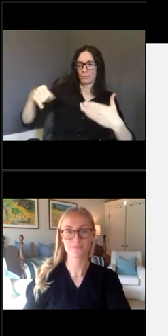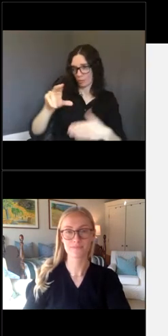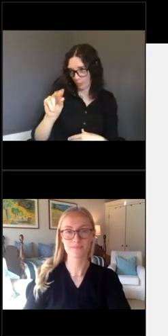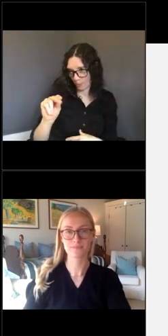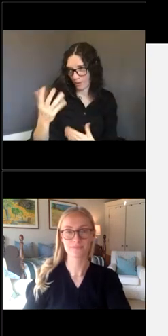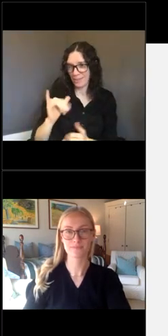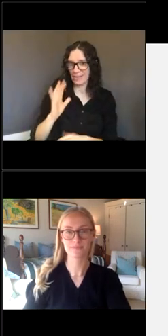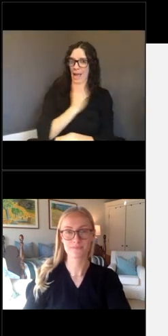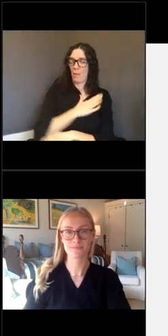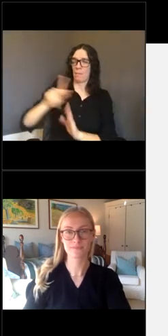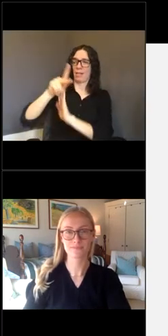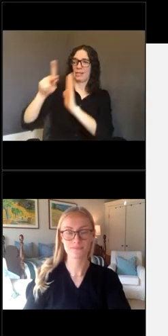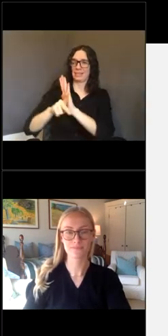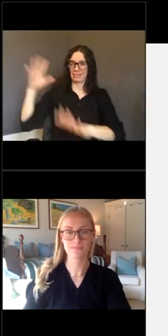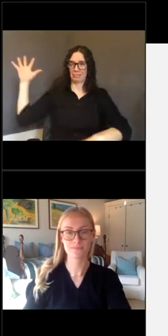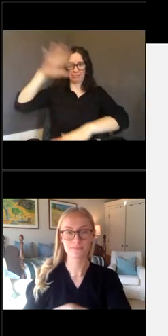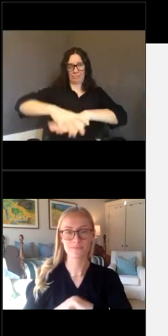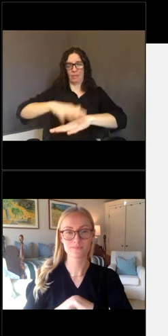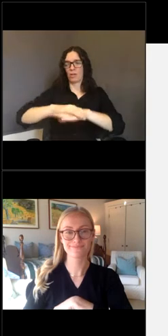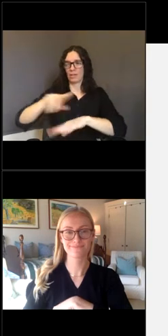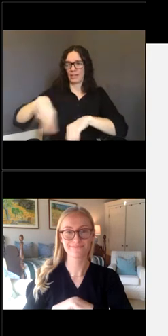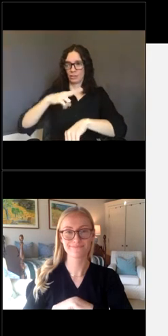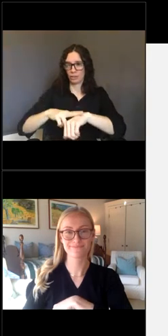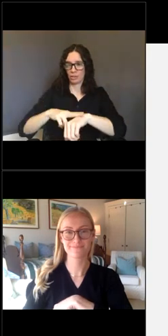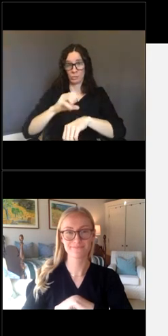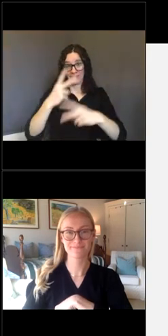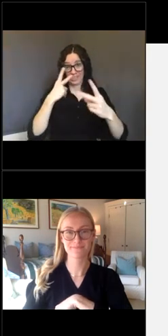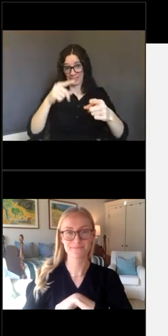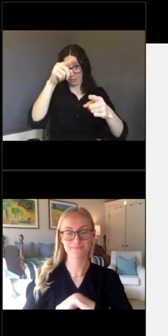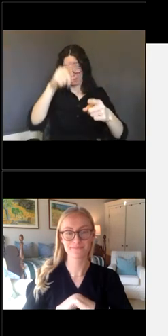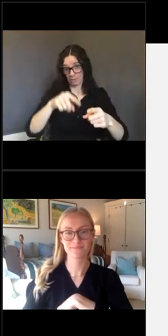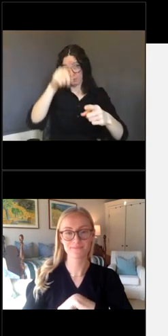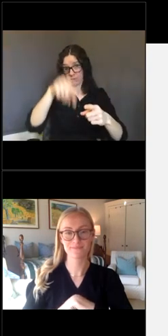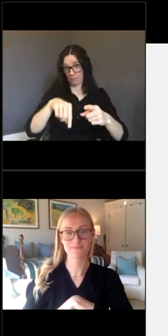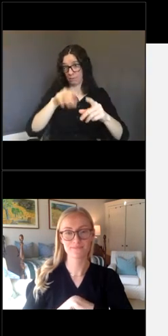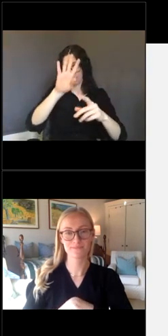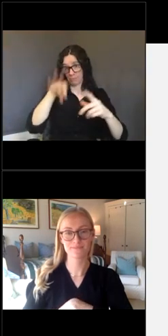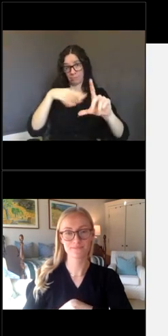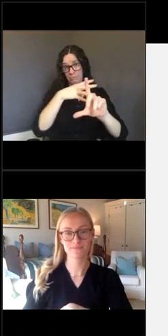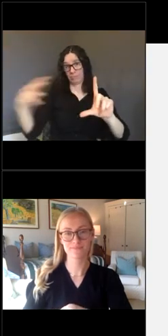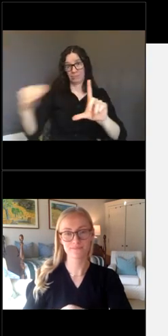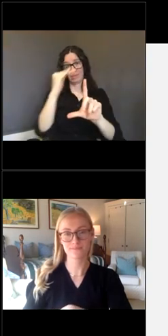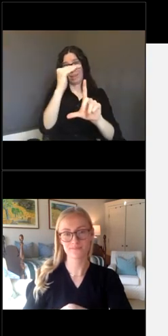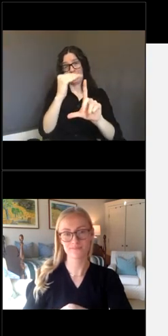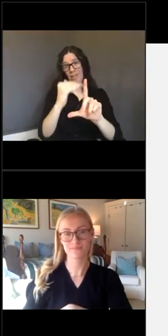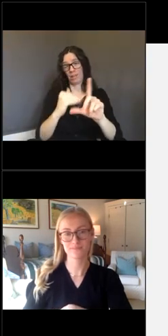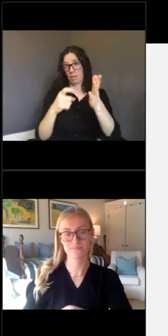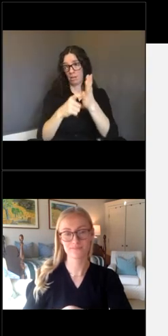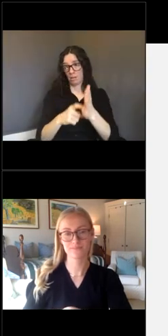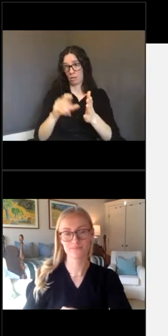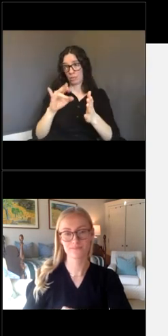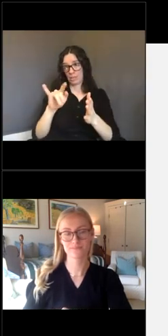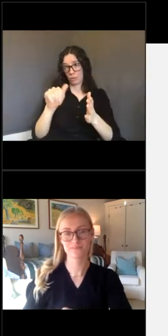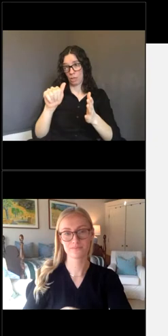criteria, and way at the bottom, but still there, is connectivity.